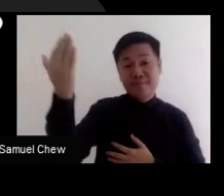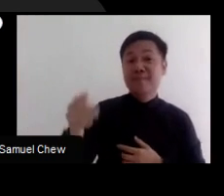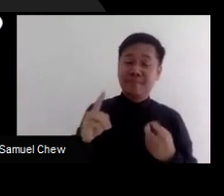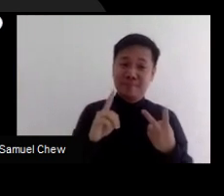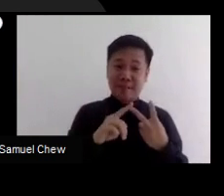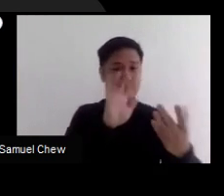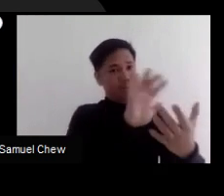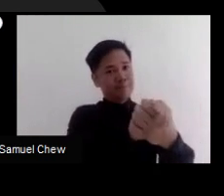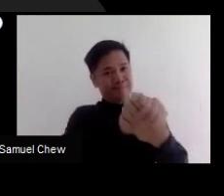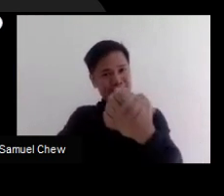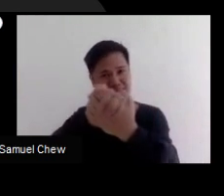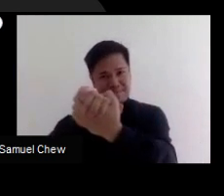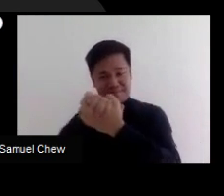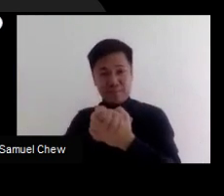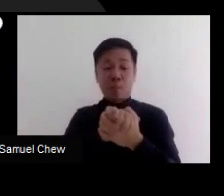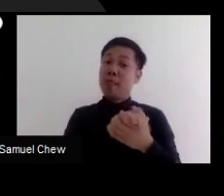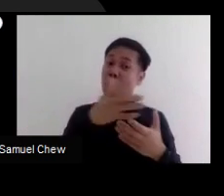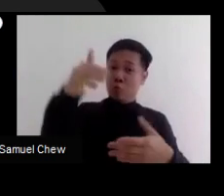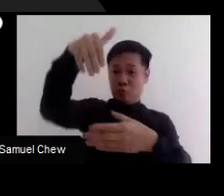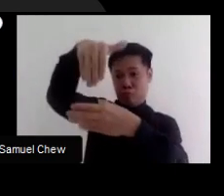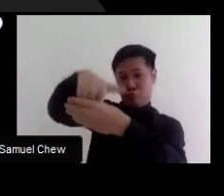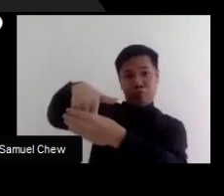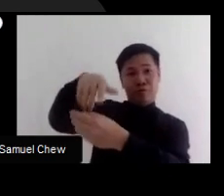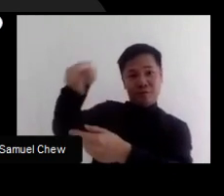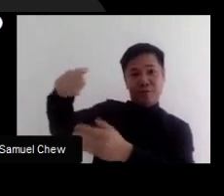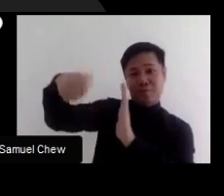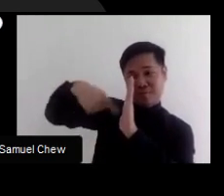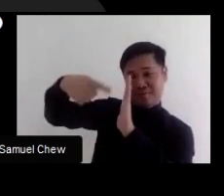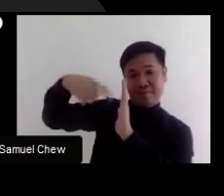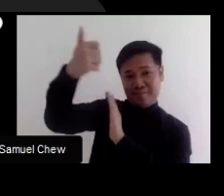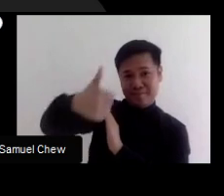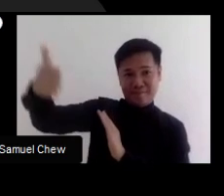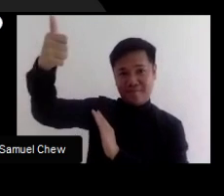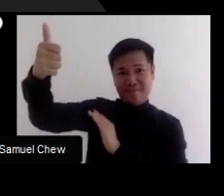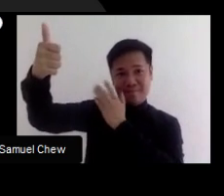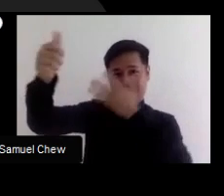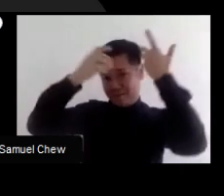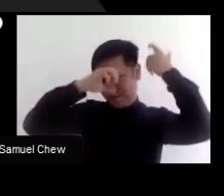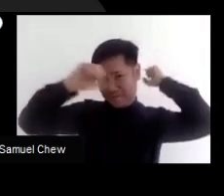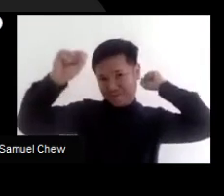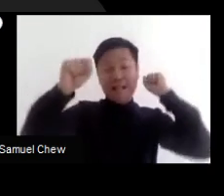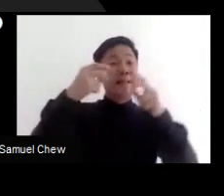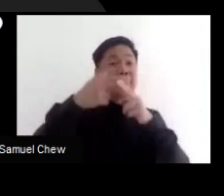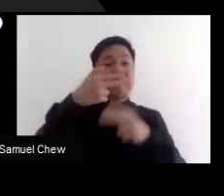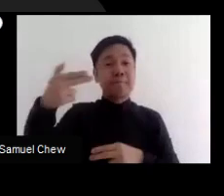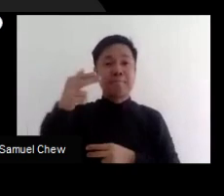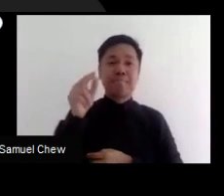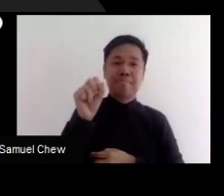congratulations on your election as a chairperson, Ambassador Samantha. Let me